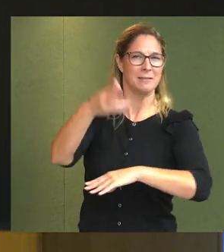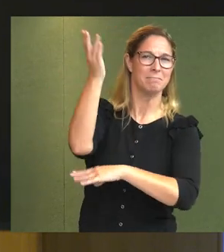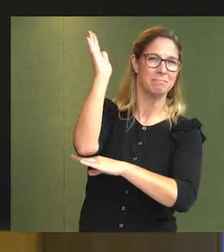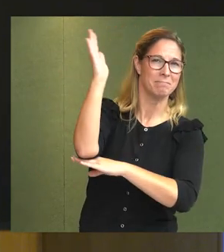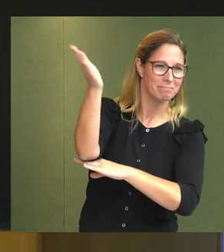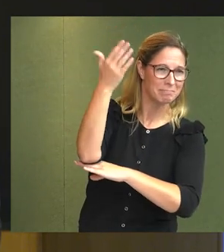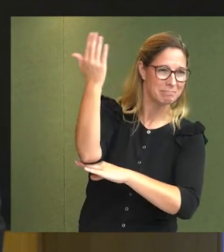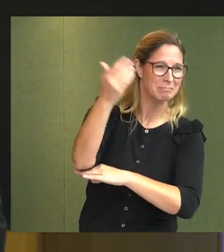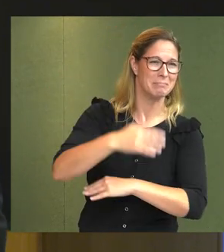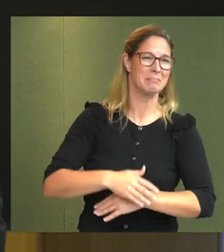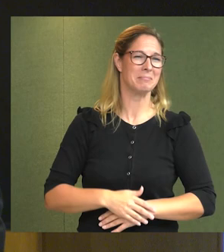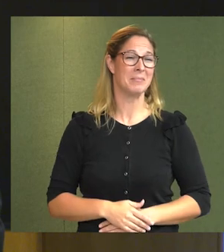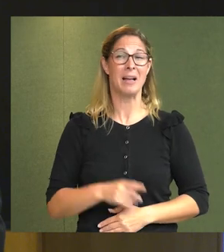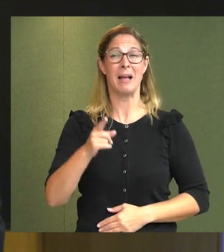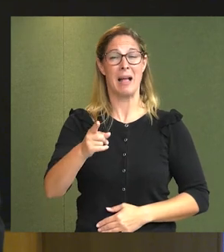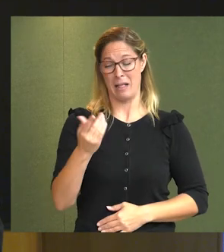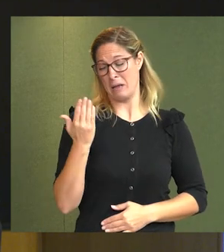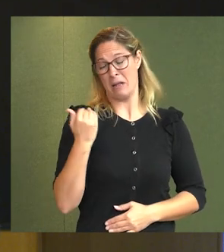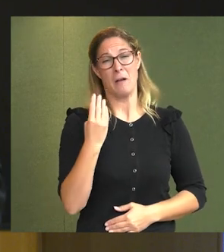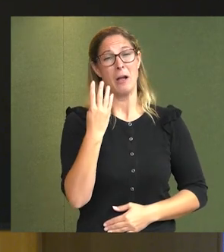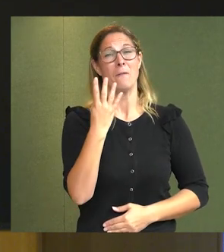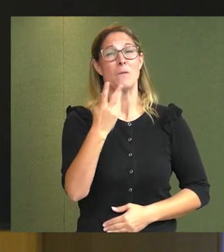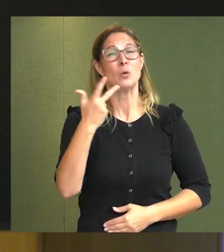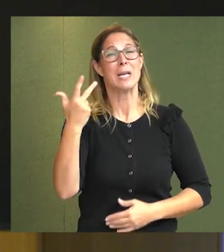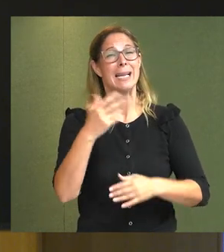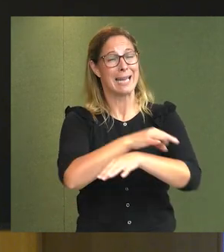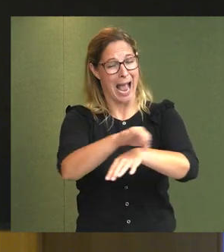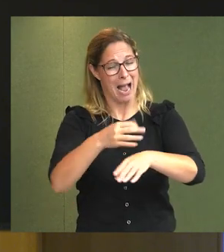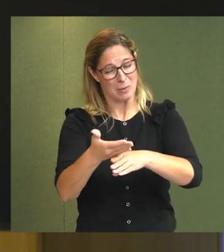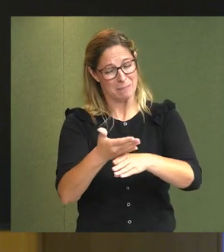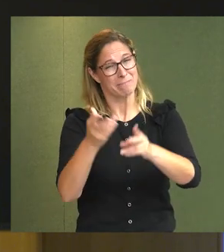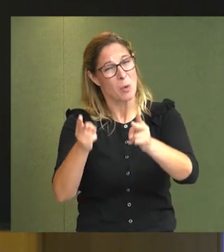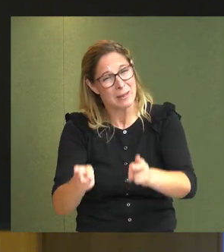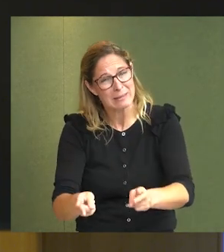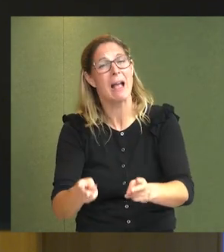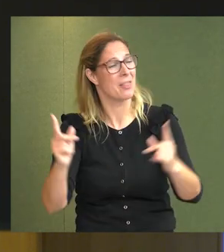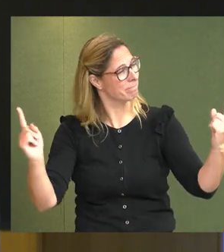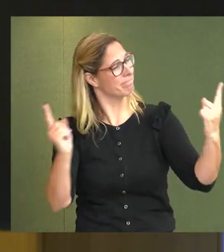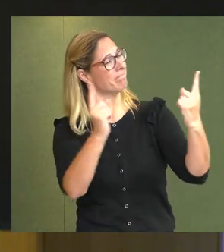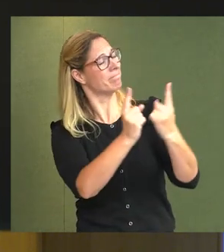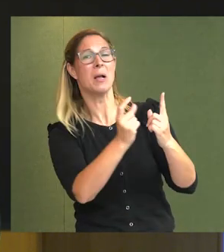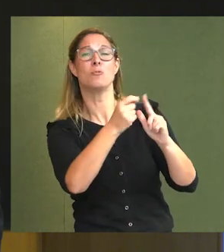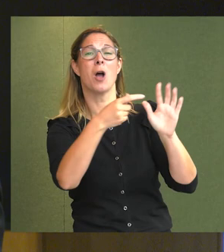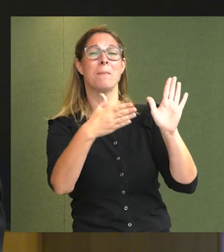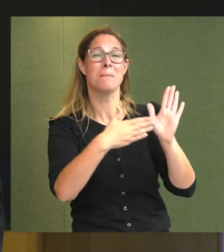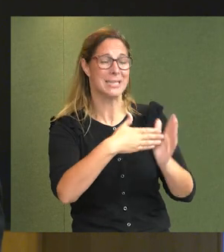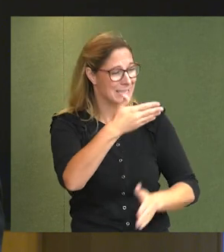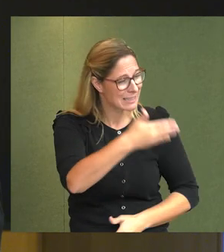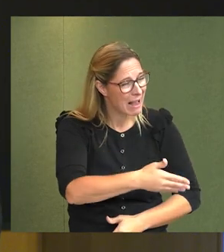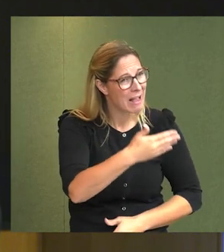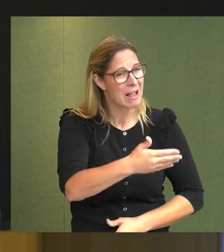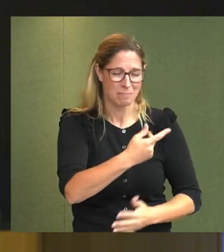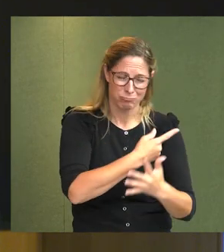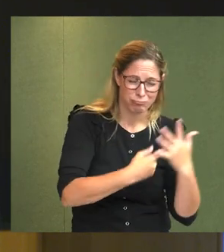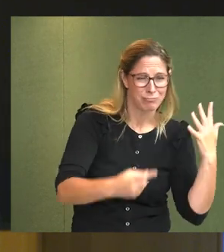48 hours before her passing. Her memory will also live through the